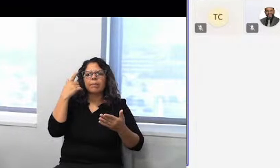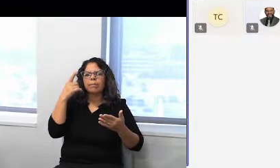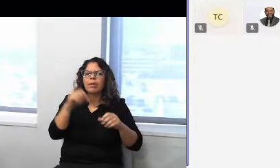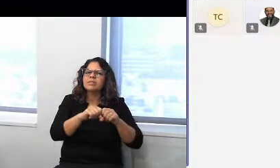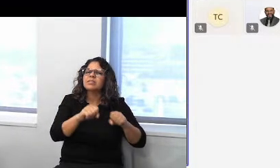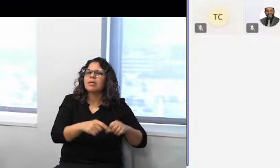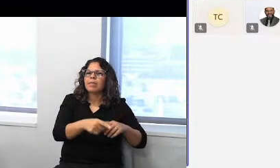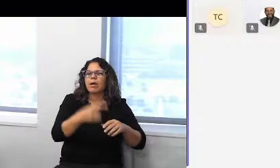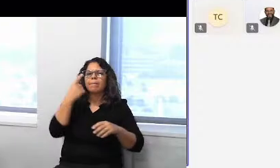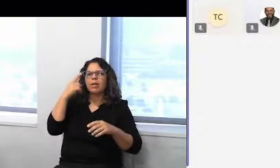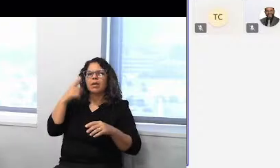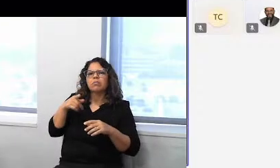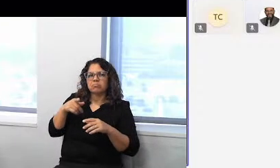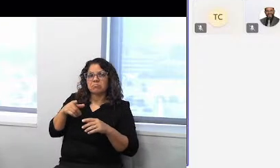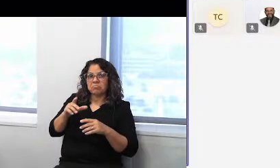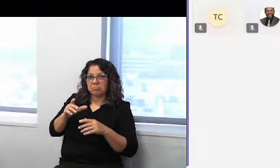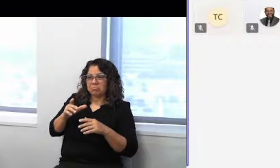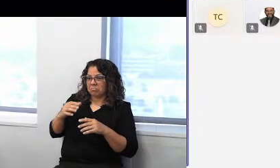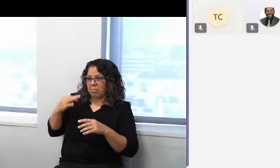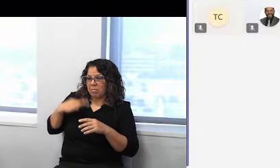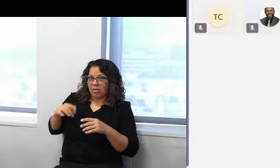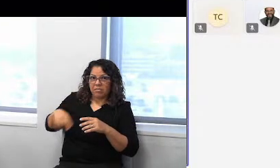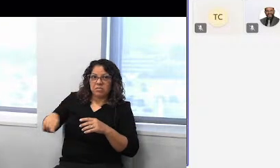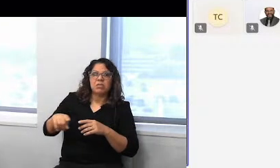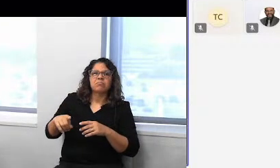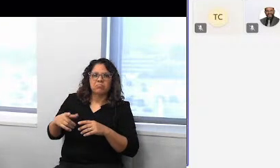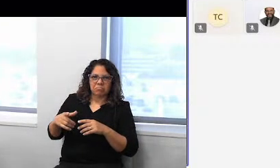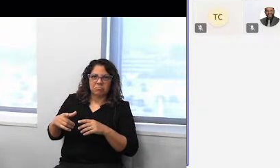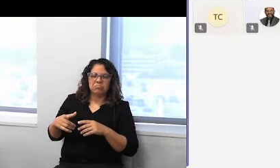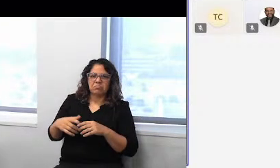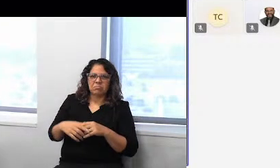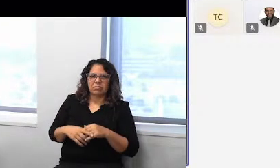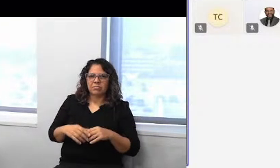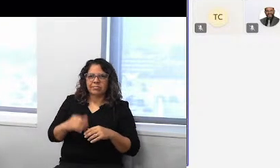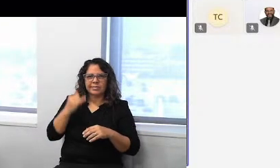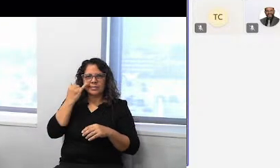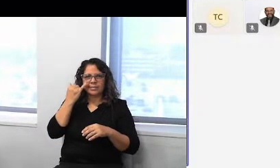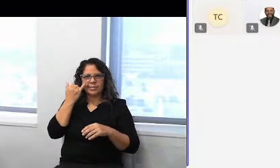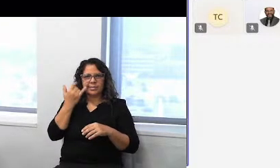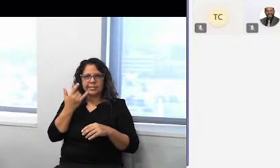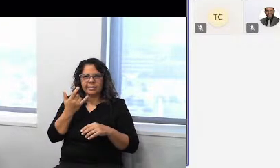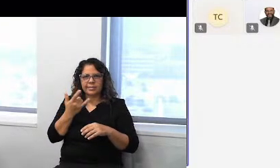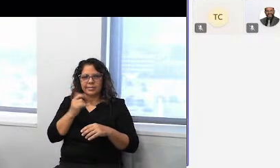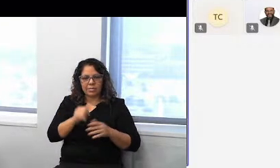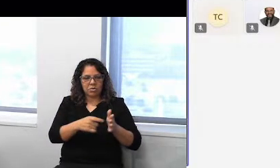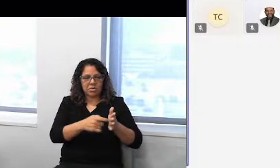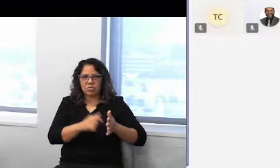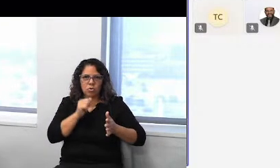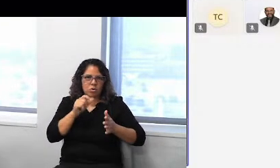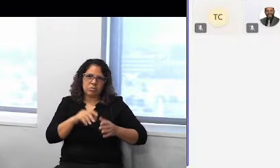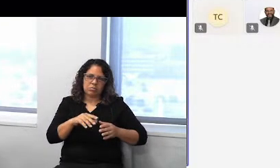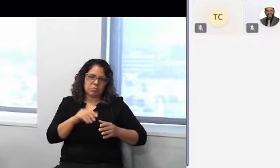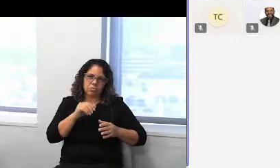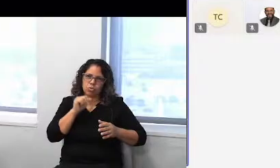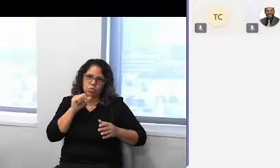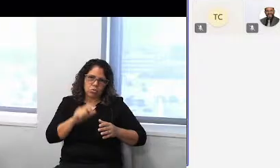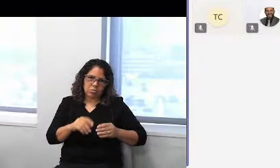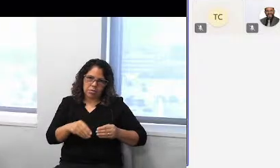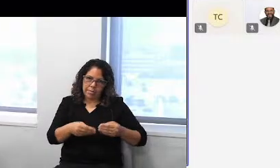that everywhere. So if they don't have to provide those requirements as stringent as they are in Puerto